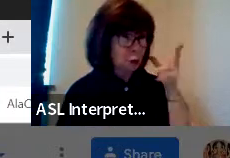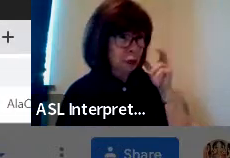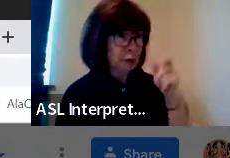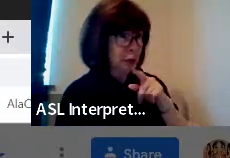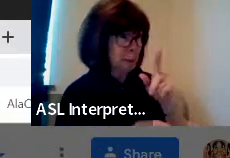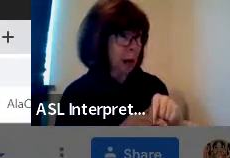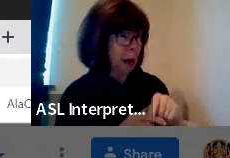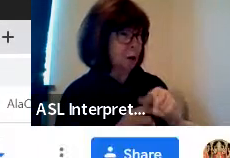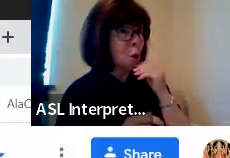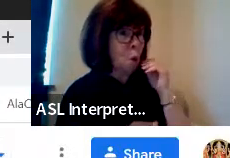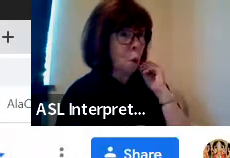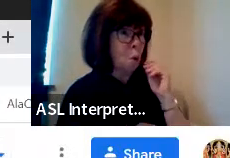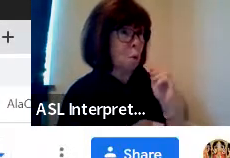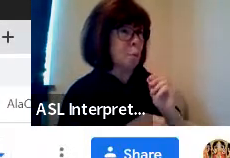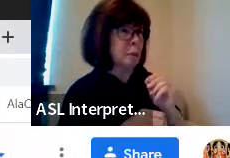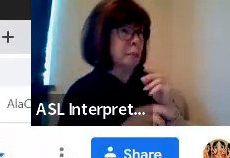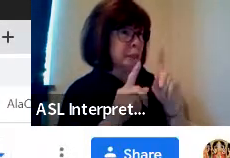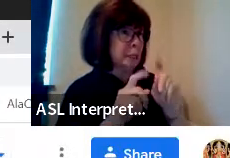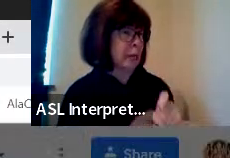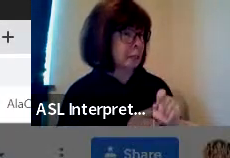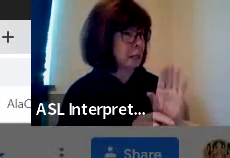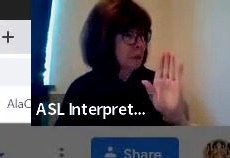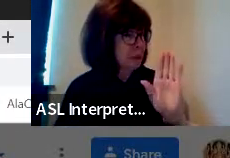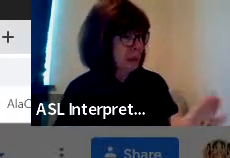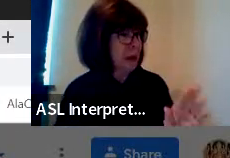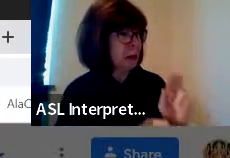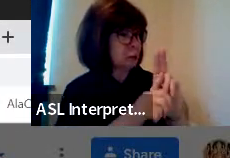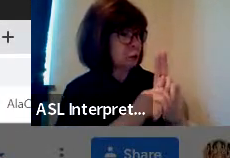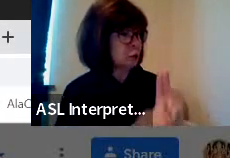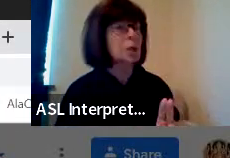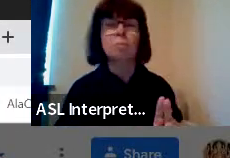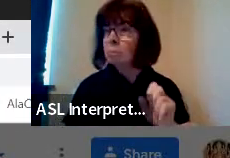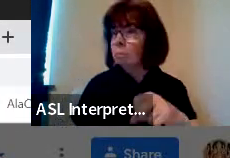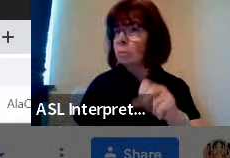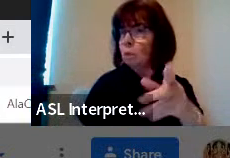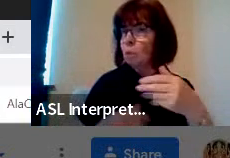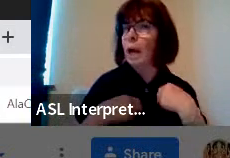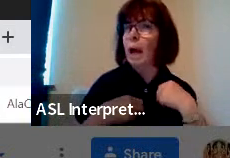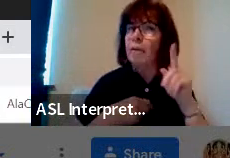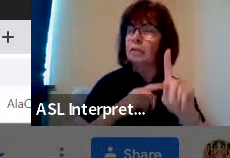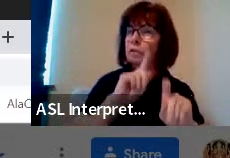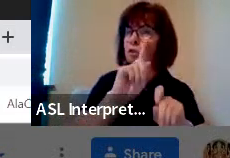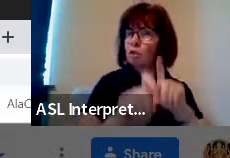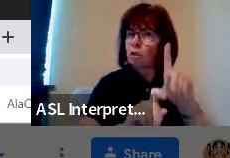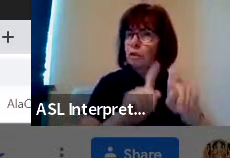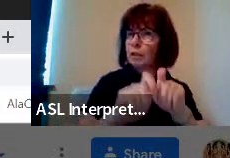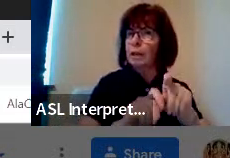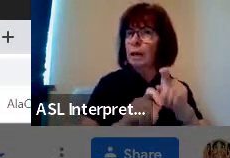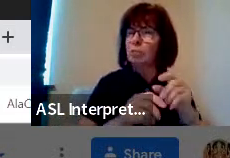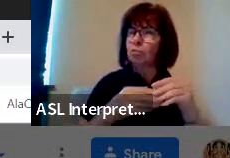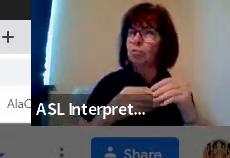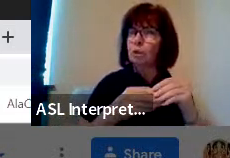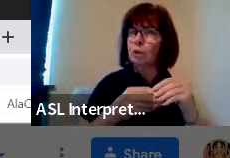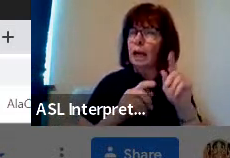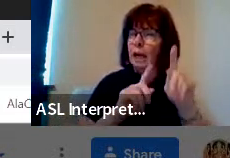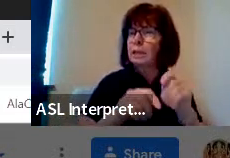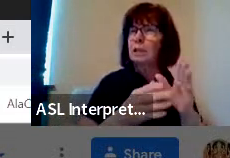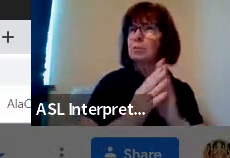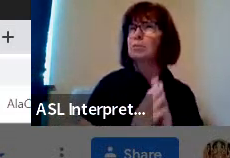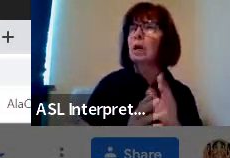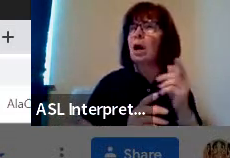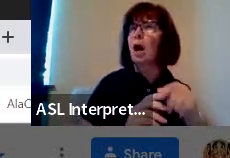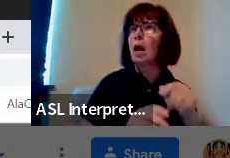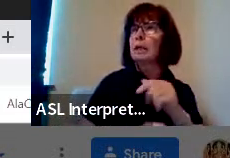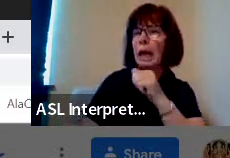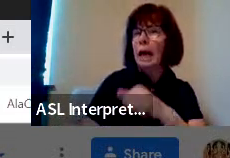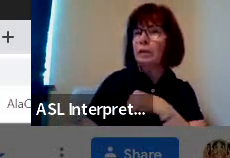tests? Yeah, so we have a survey that we're conducting on attitudes, been longitudinal since February. And